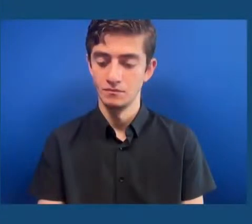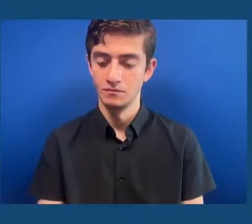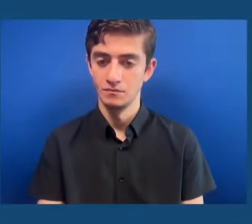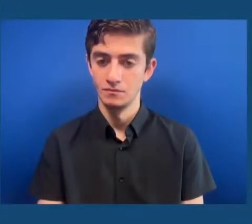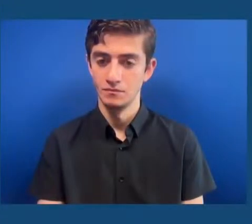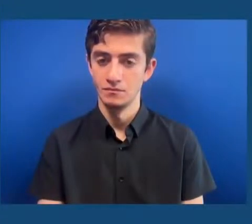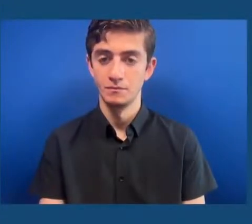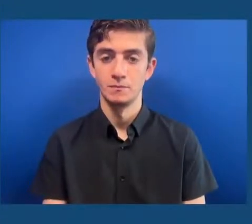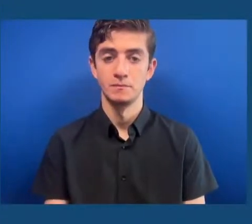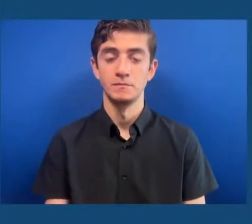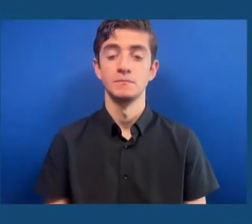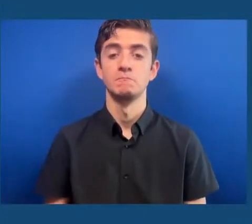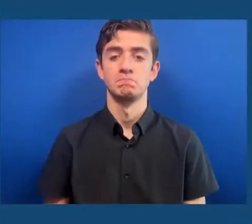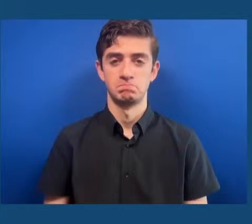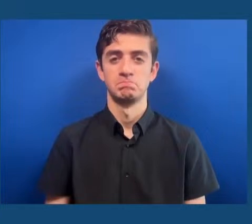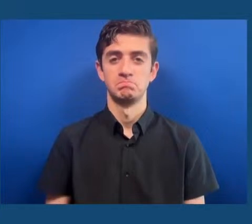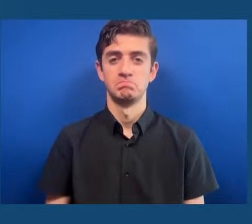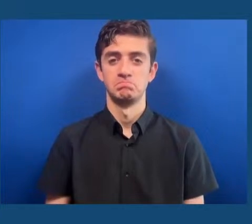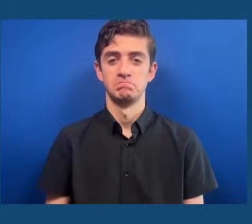And